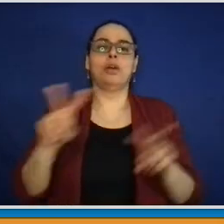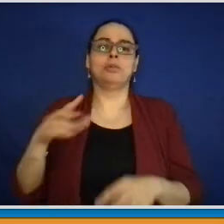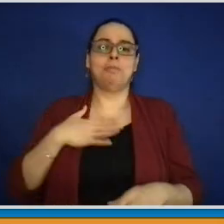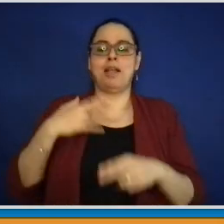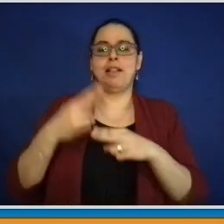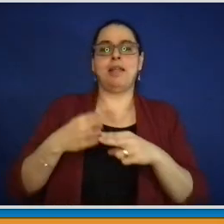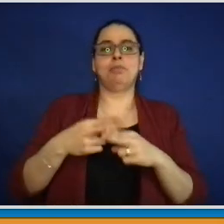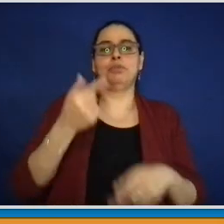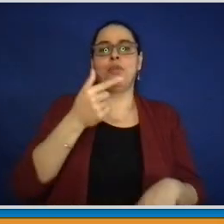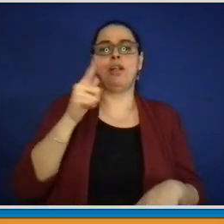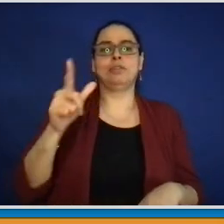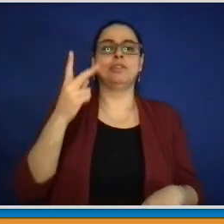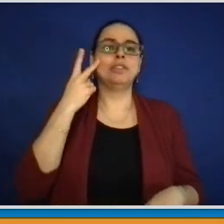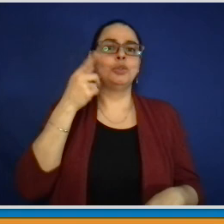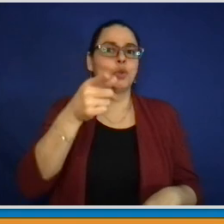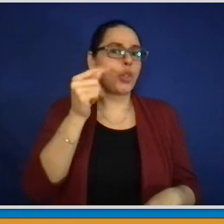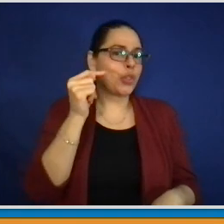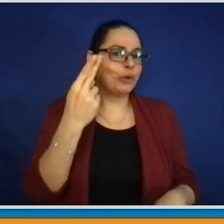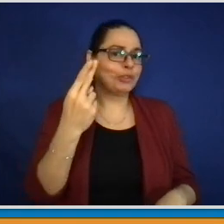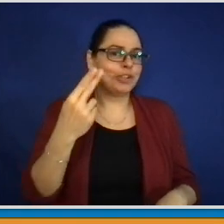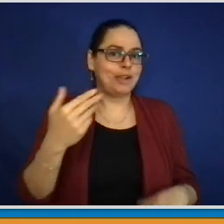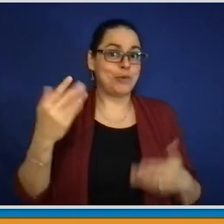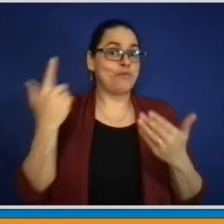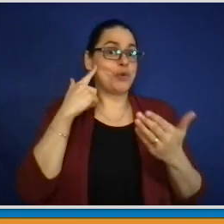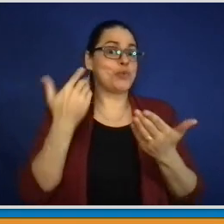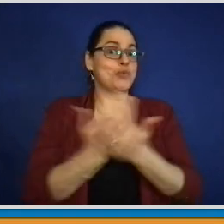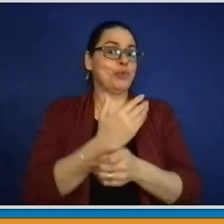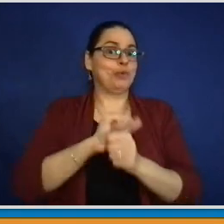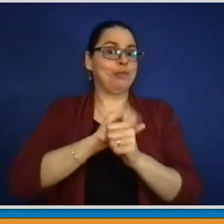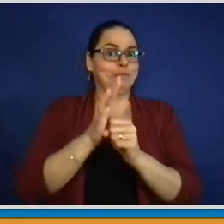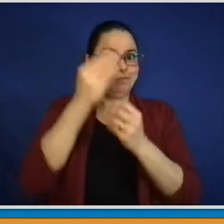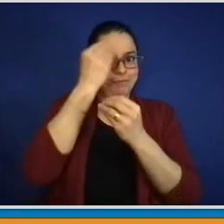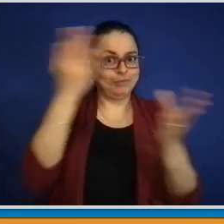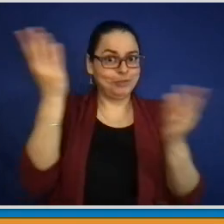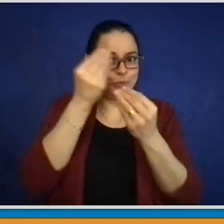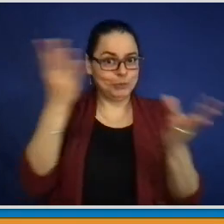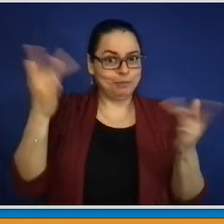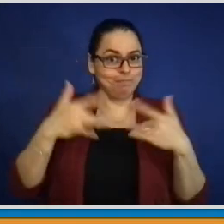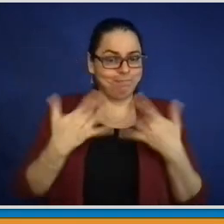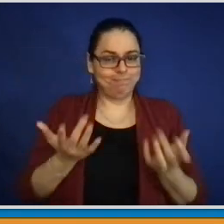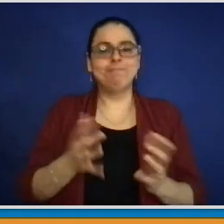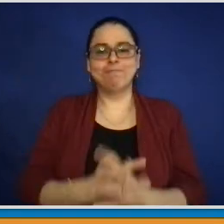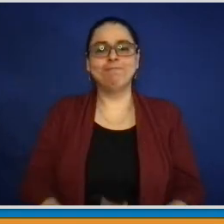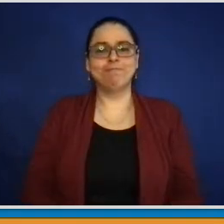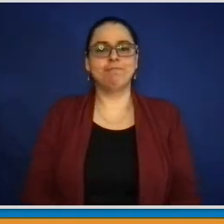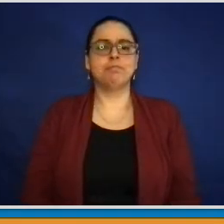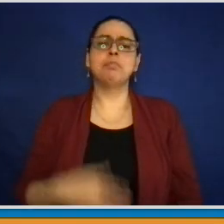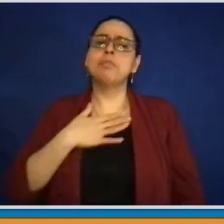issues that are breaking between now and then, we'll certainly come back to inform you. In the meantime, take care. Stay safe.